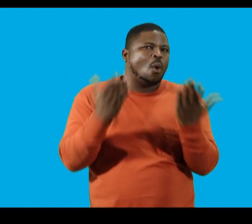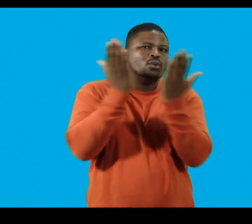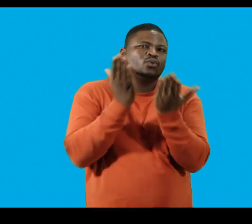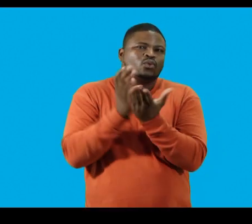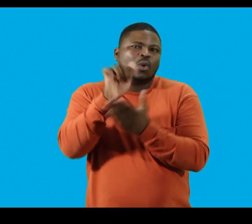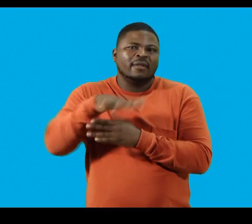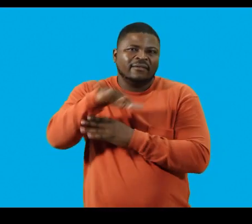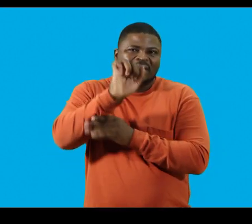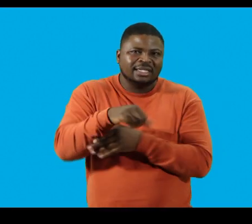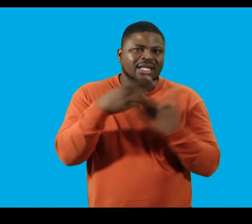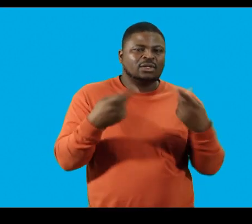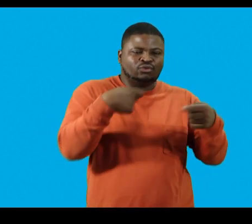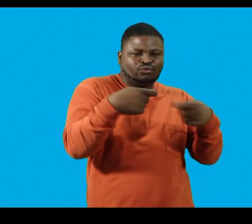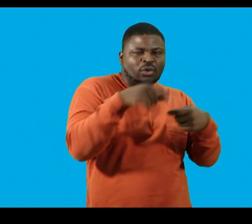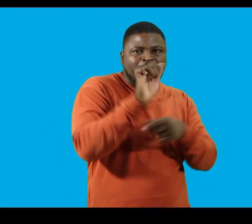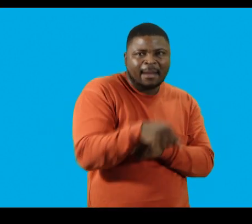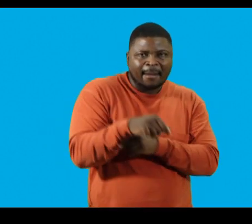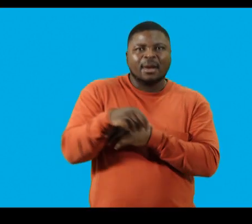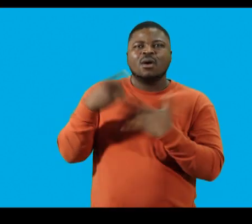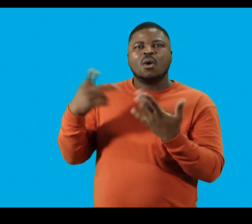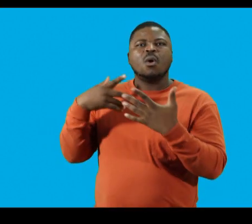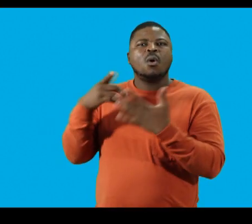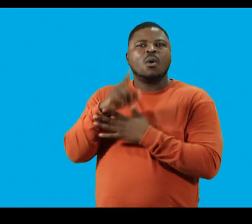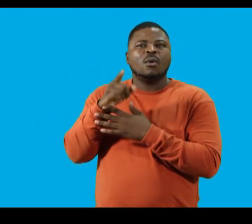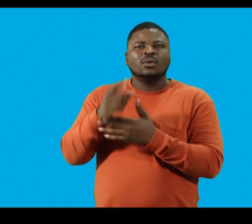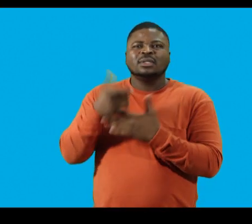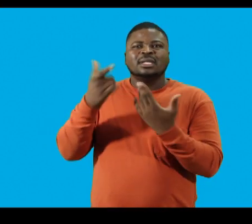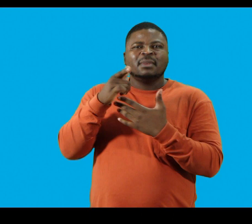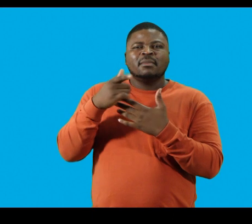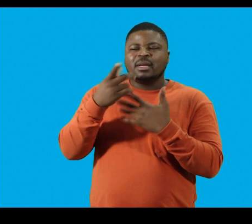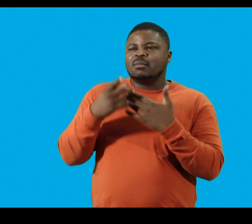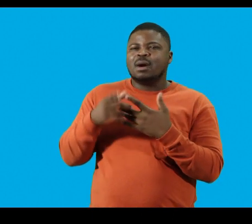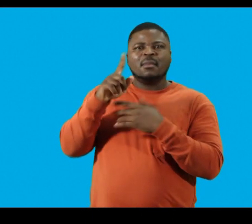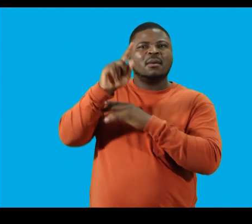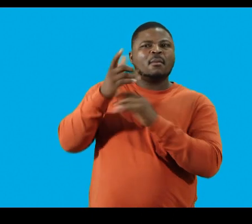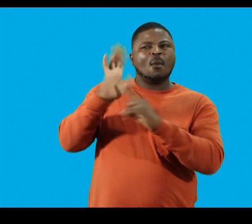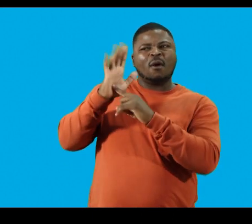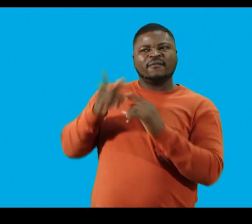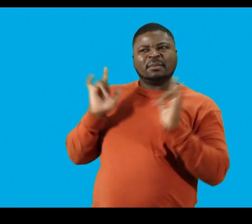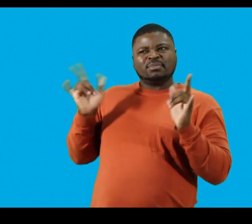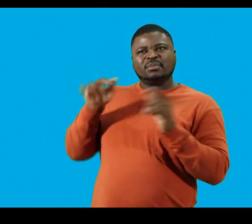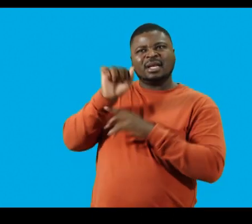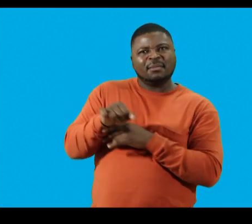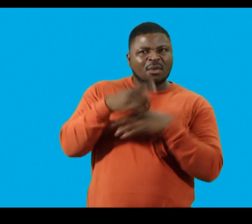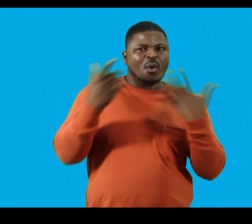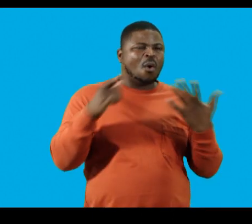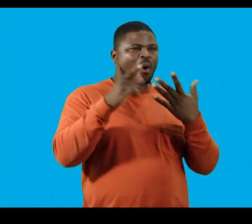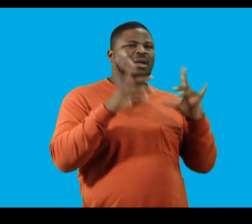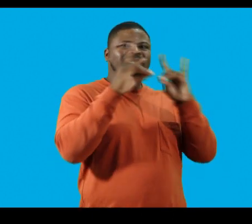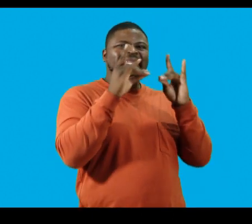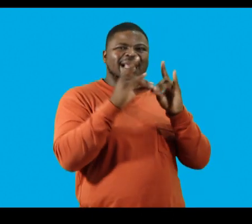of stores at a shopping center, and then seating plans in cinemas, sports